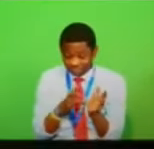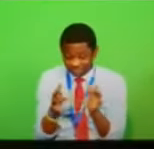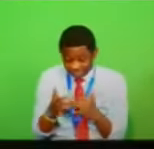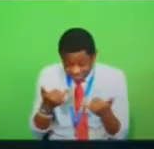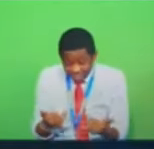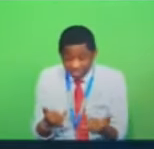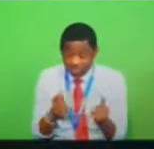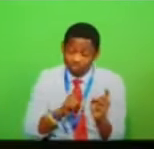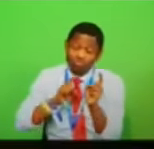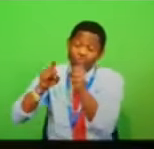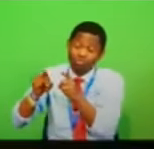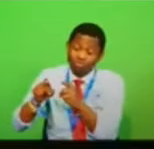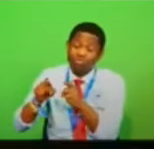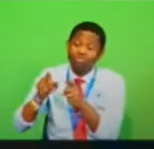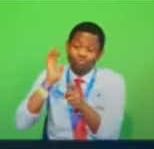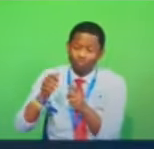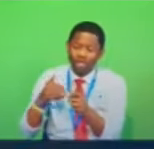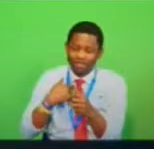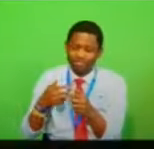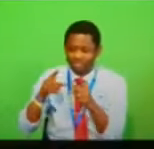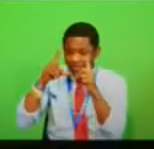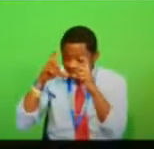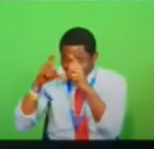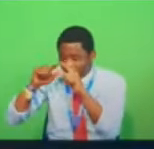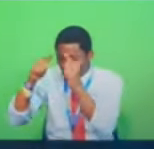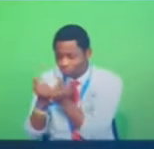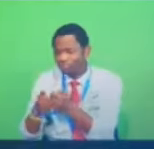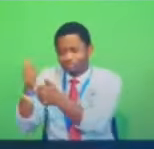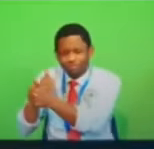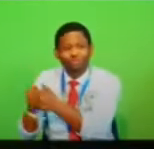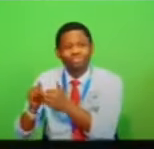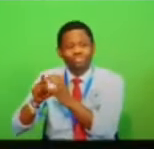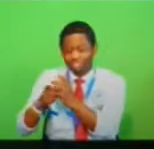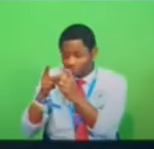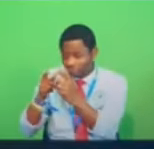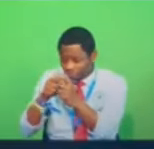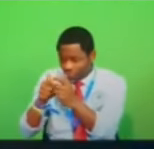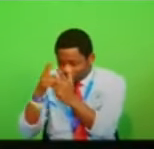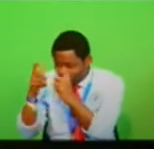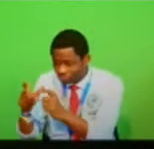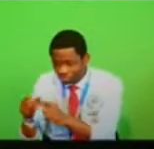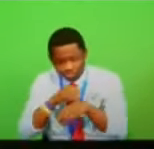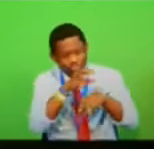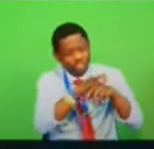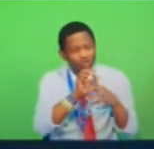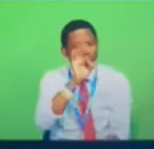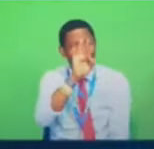those videos on YouTube. And he will share it on Facebook. And Jesus, among his disciples, he would have